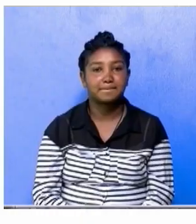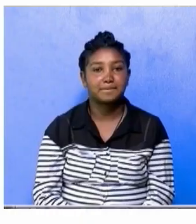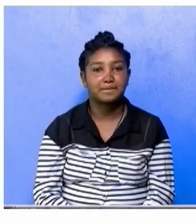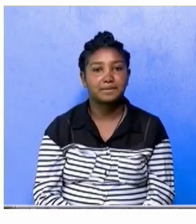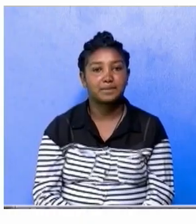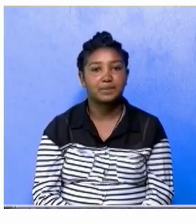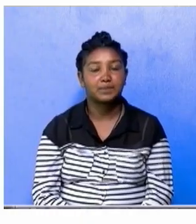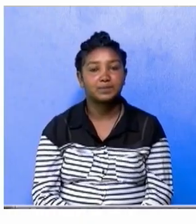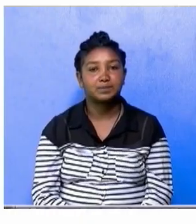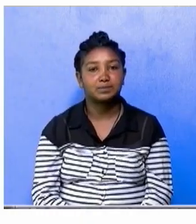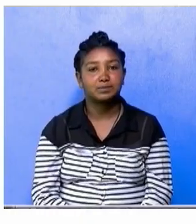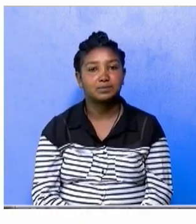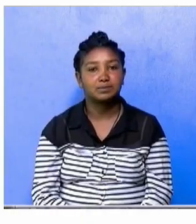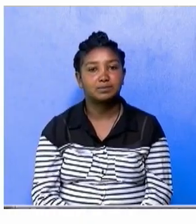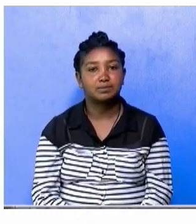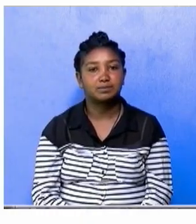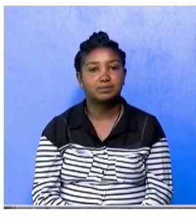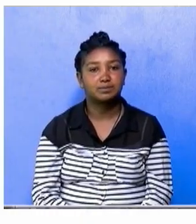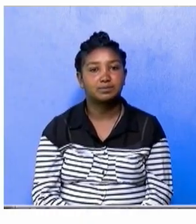perfect tense.